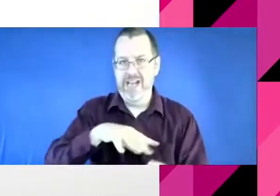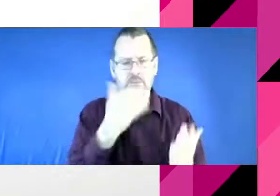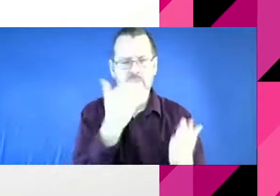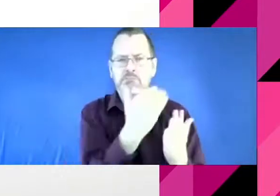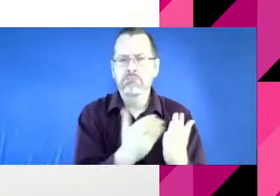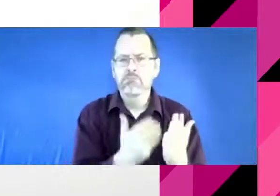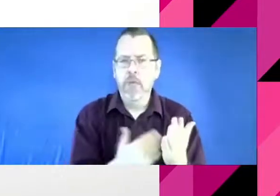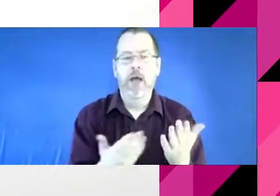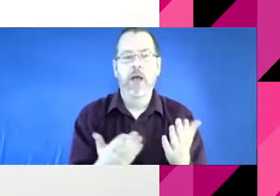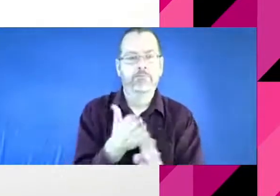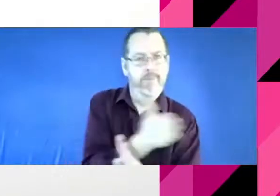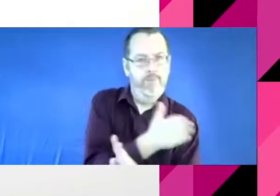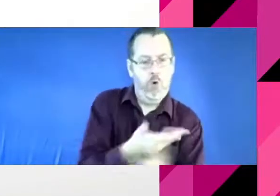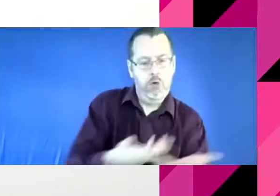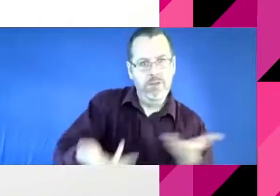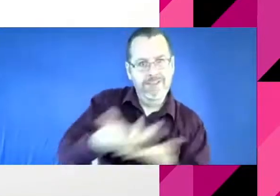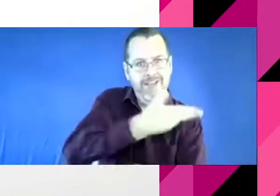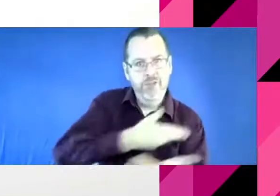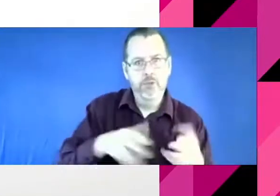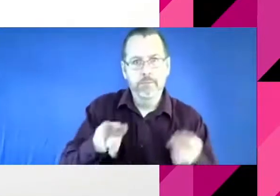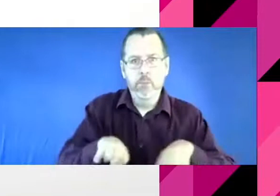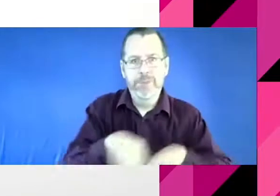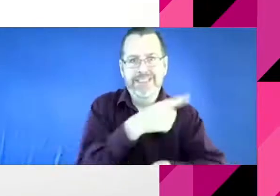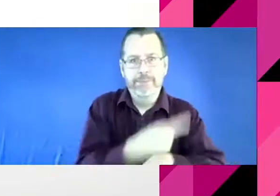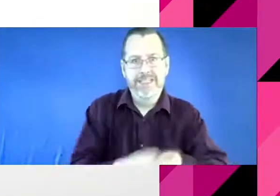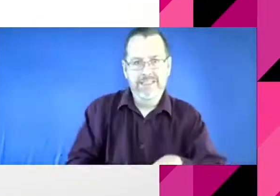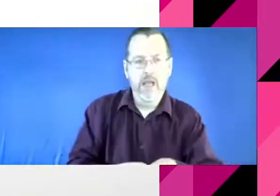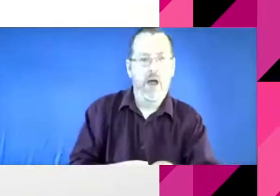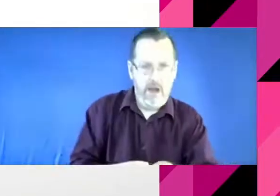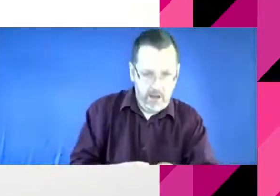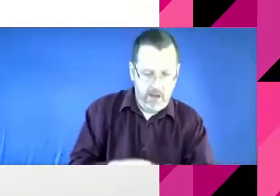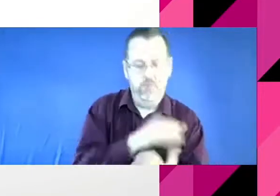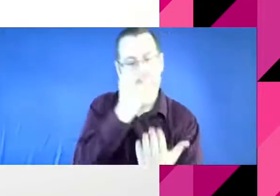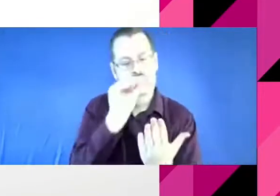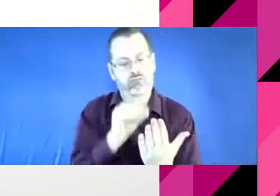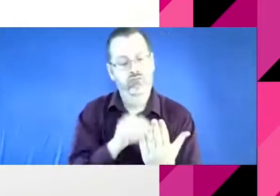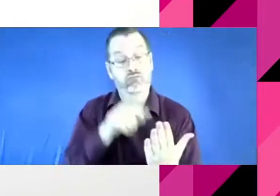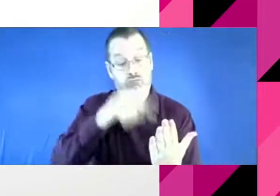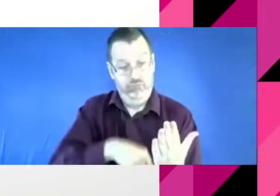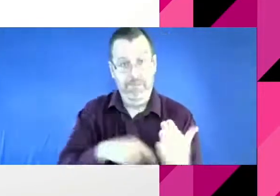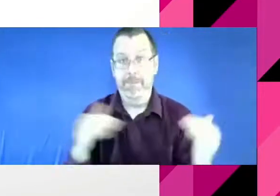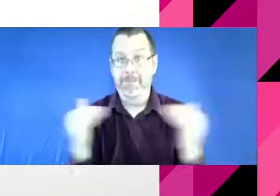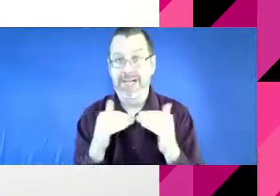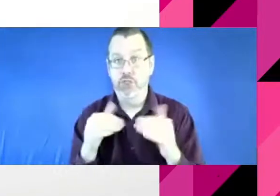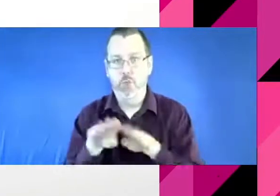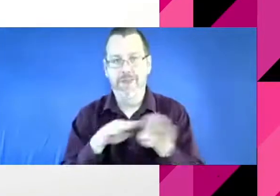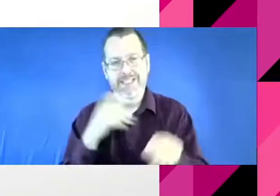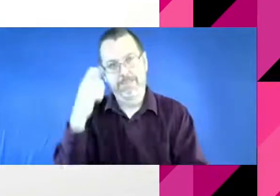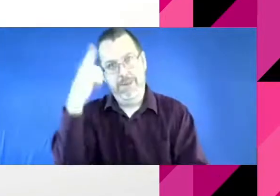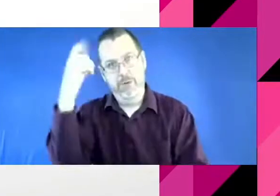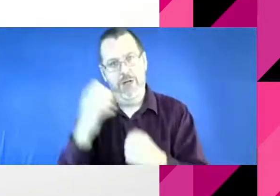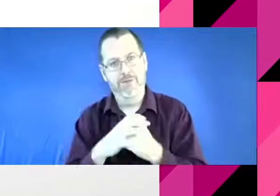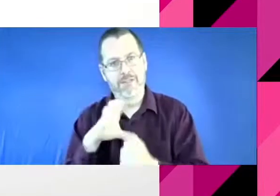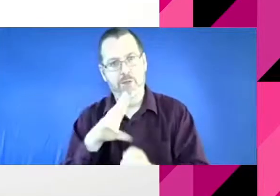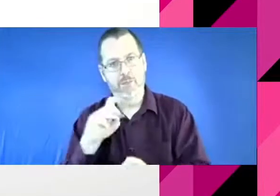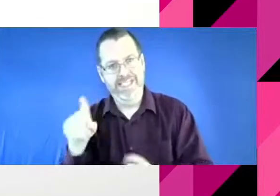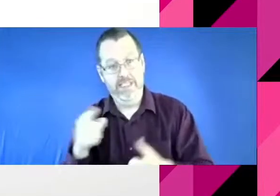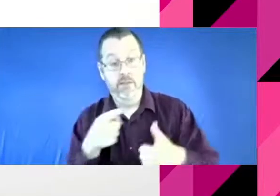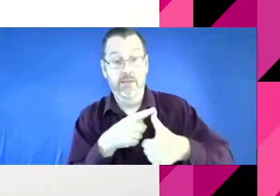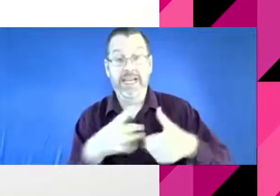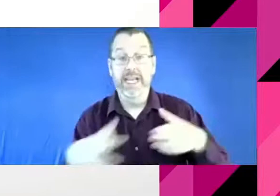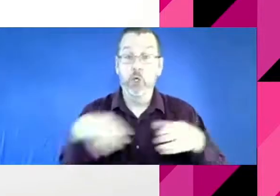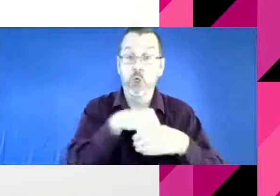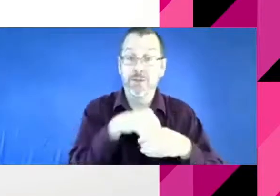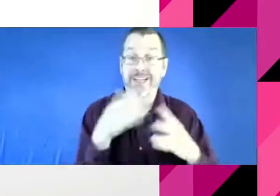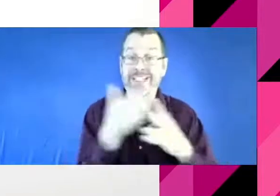with disability and which reflect the principles of the CRPD. These areas are inclusive and accessible